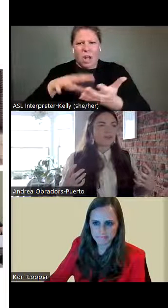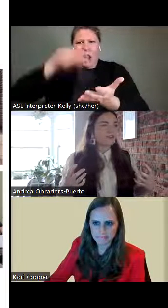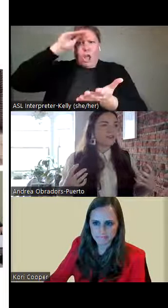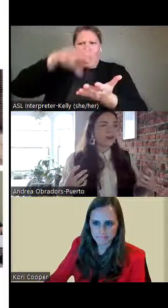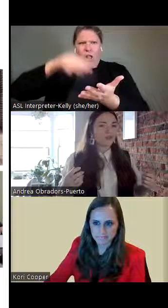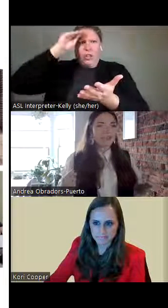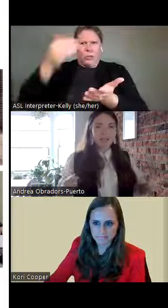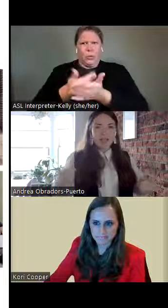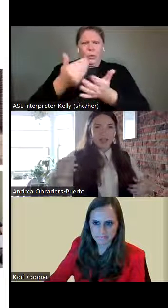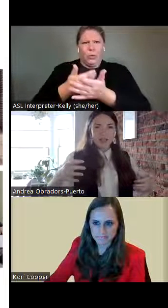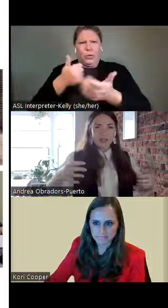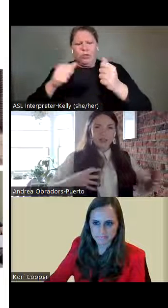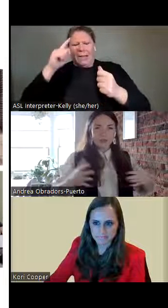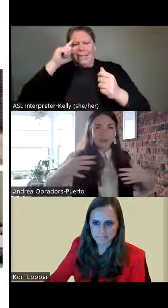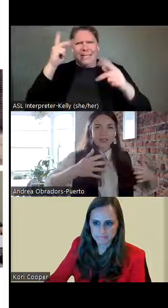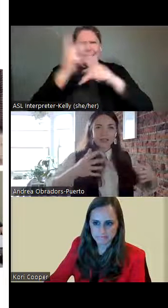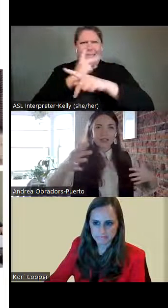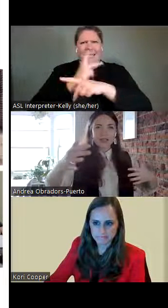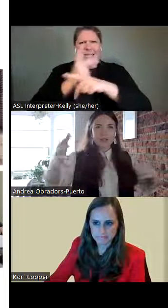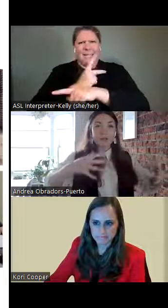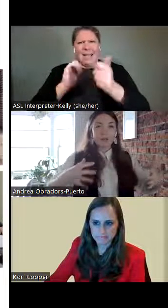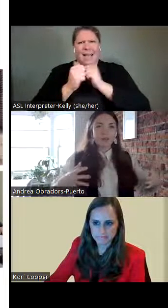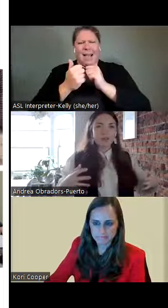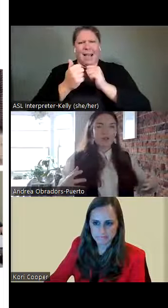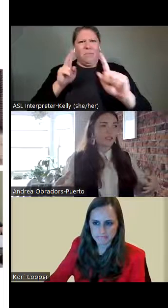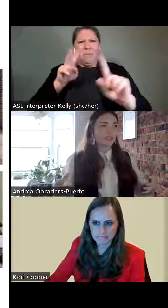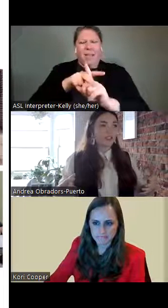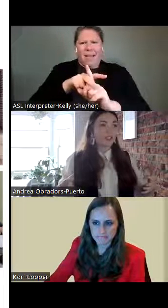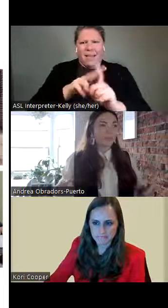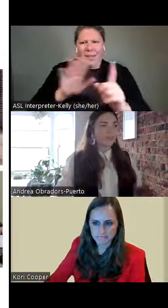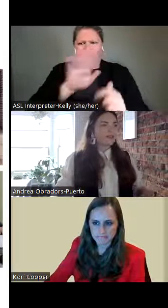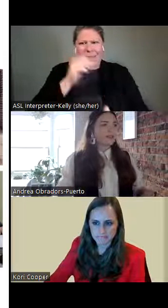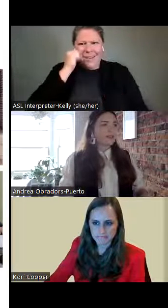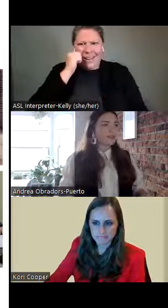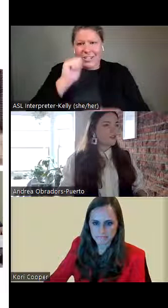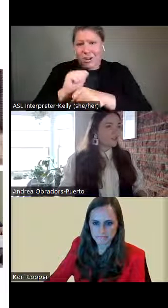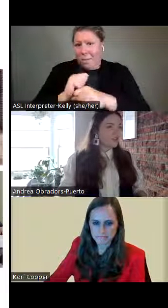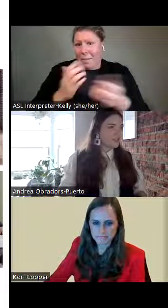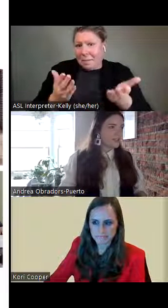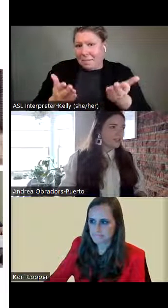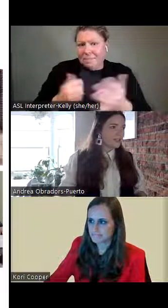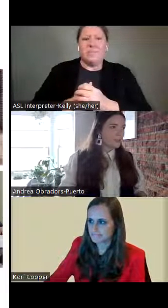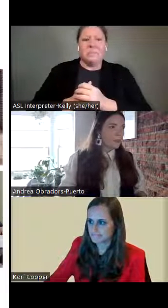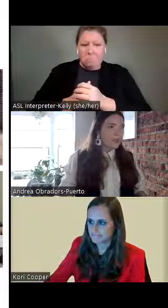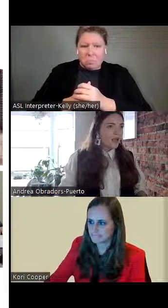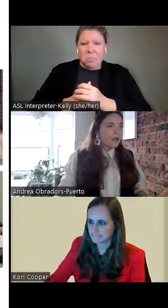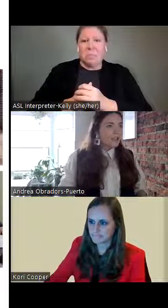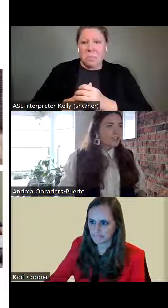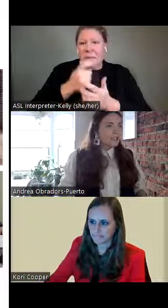we're absorbing in the conference and trying to make sense of it and implement it in your daily jobs. That sounds really interesting.